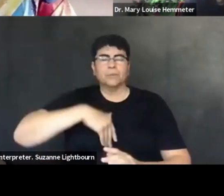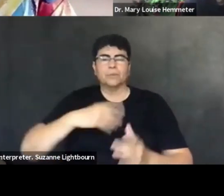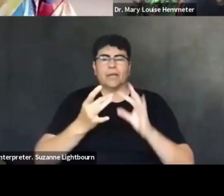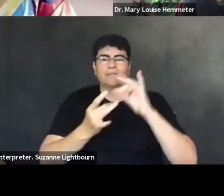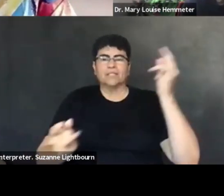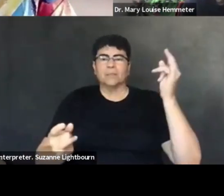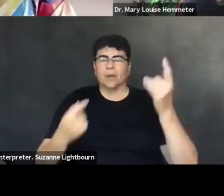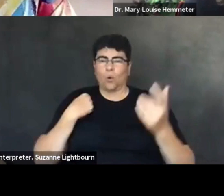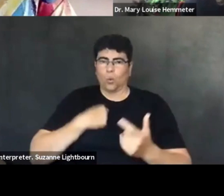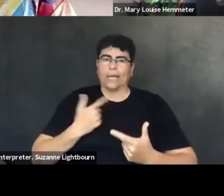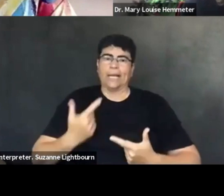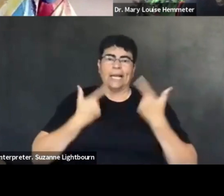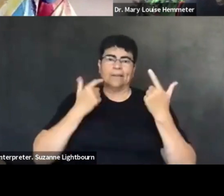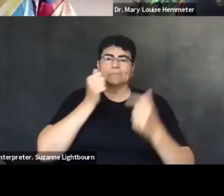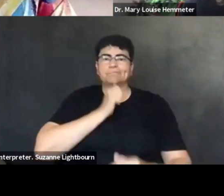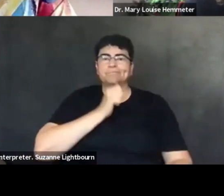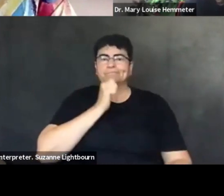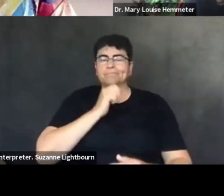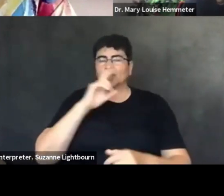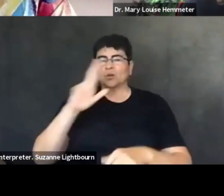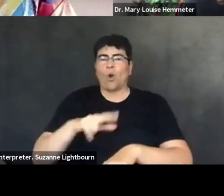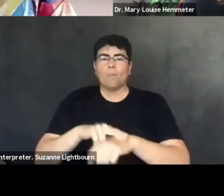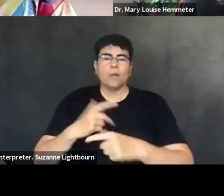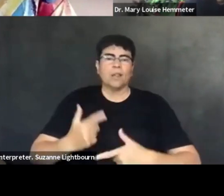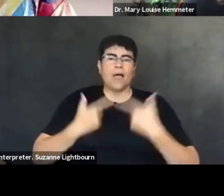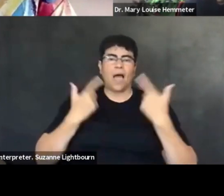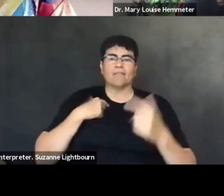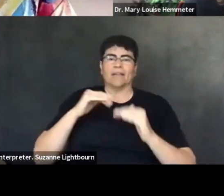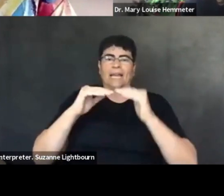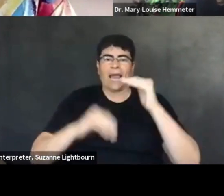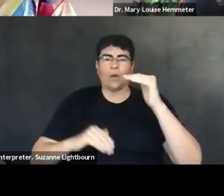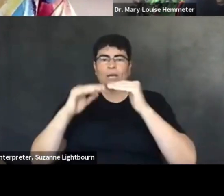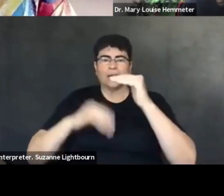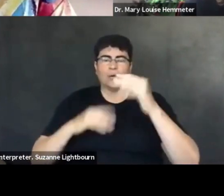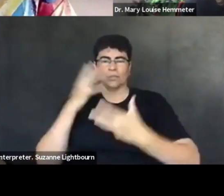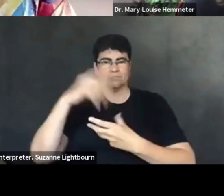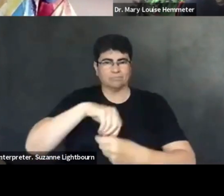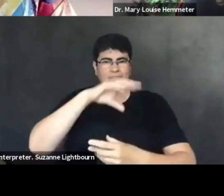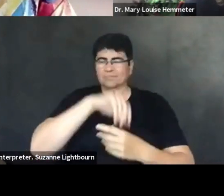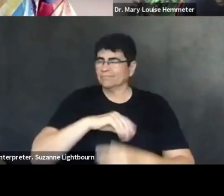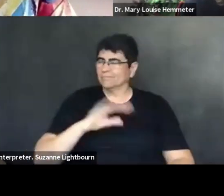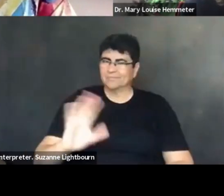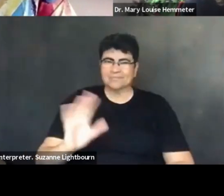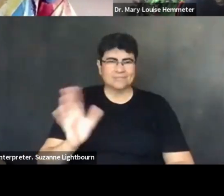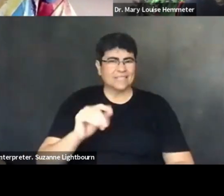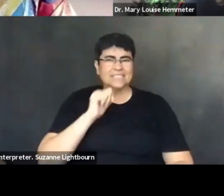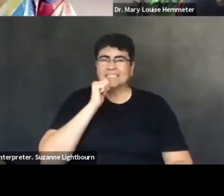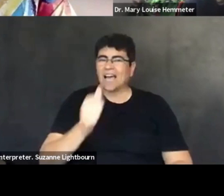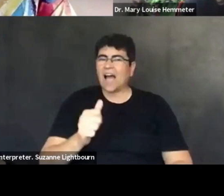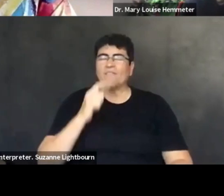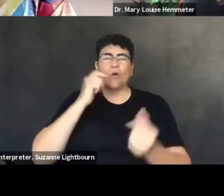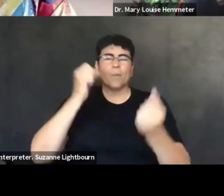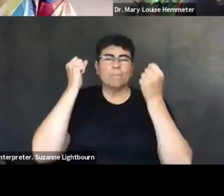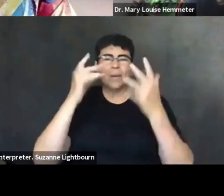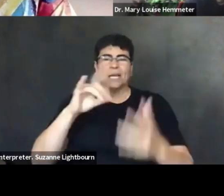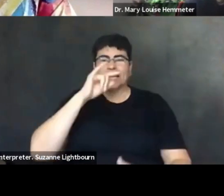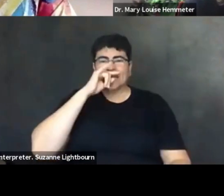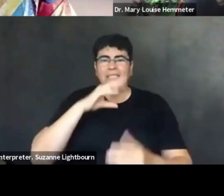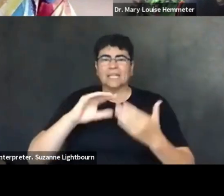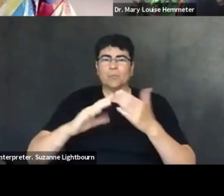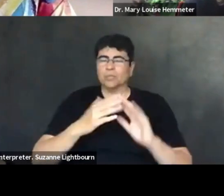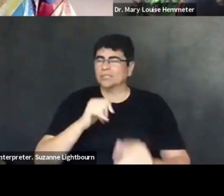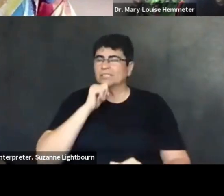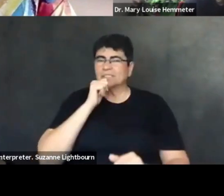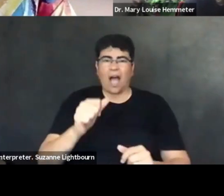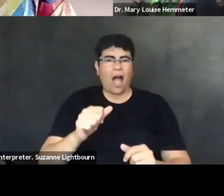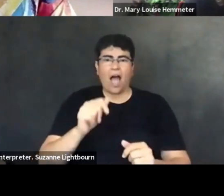these inequities as if it's a normal part of life. It isn't. For many kids and families and communities, it is not. It